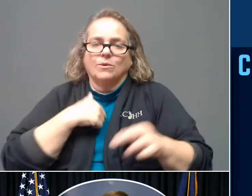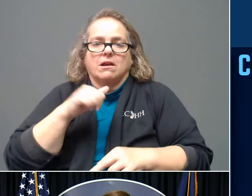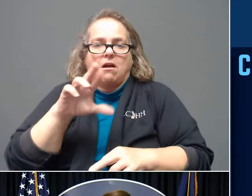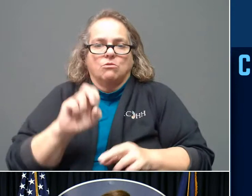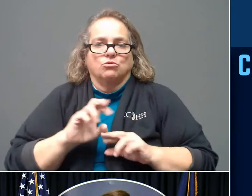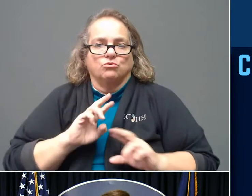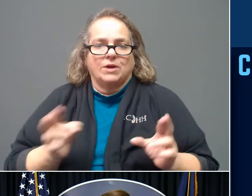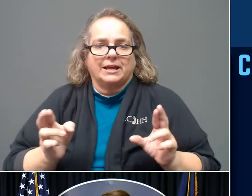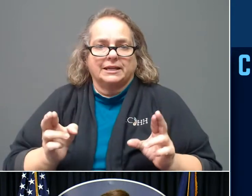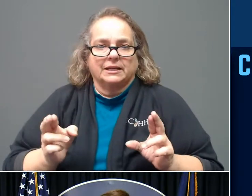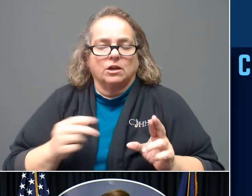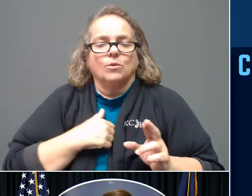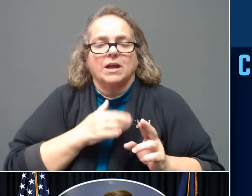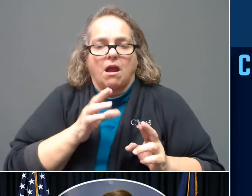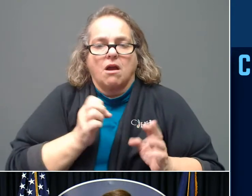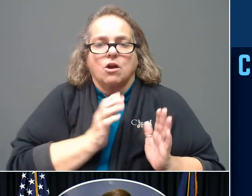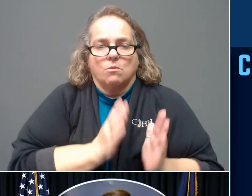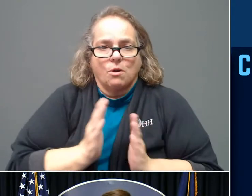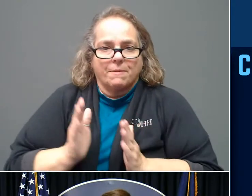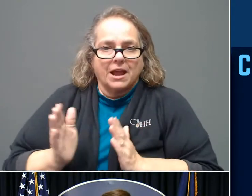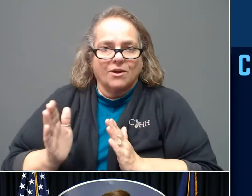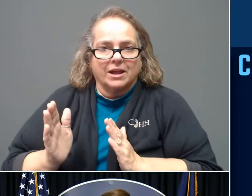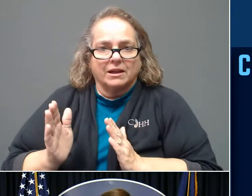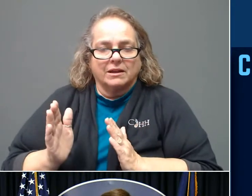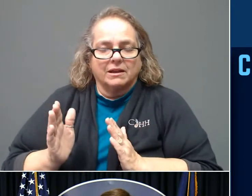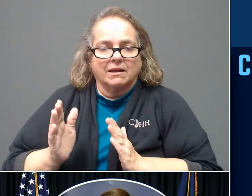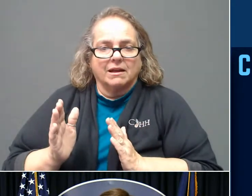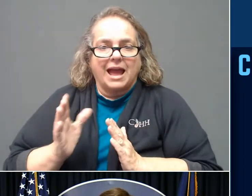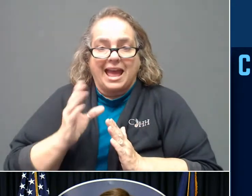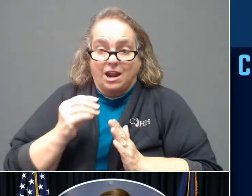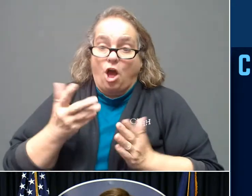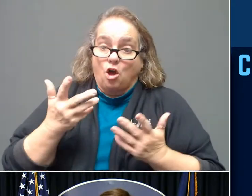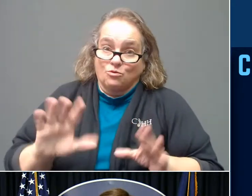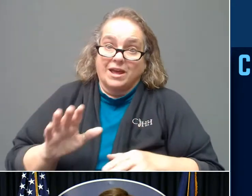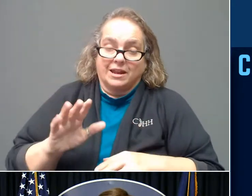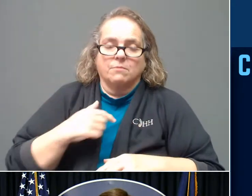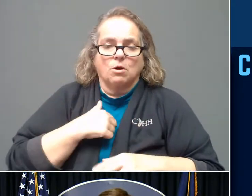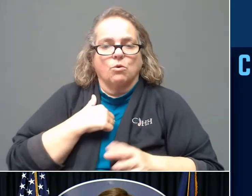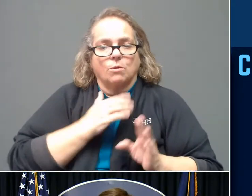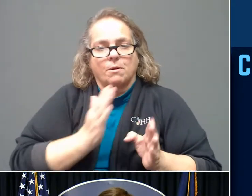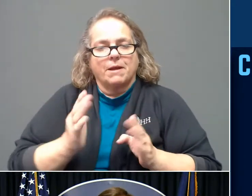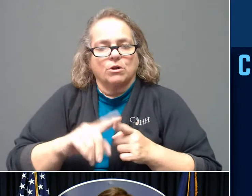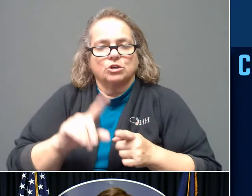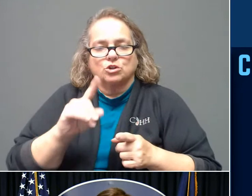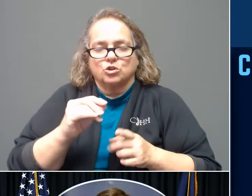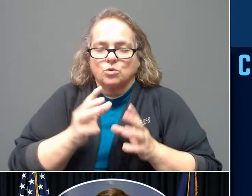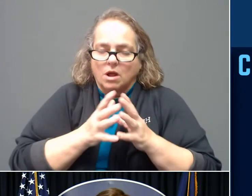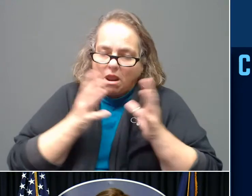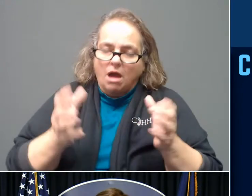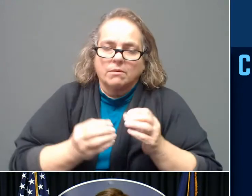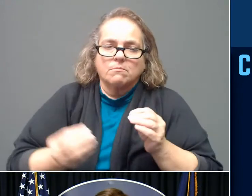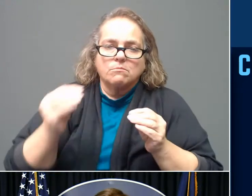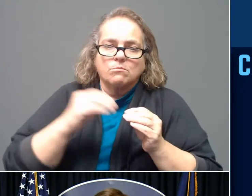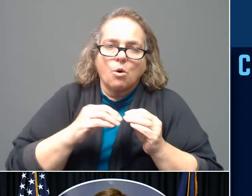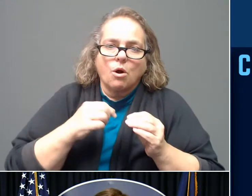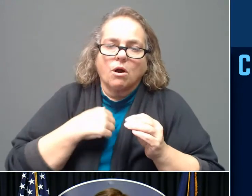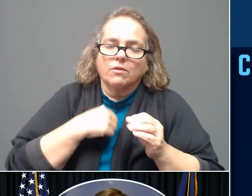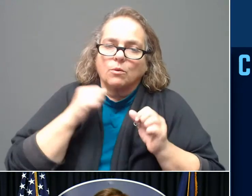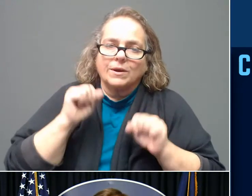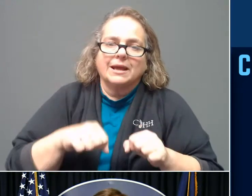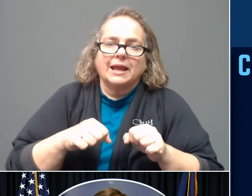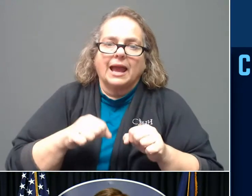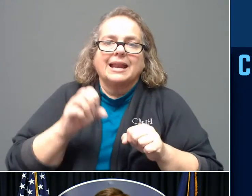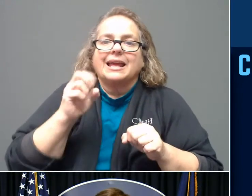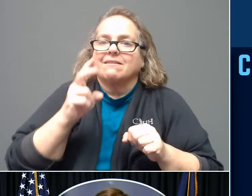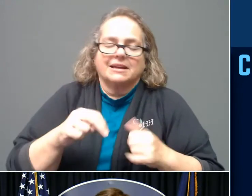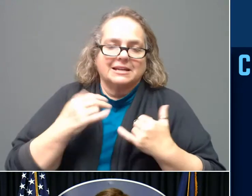We're preparing and already are at, but preparing to be able to do so much more than we are currently doing. But we are